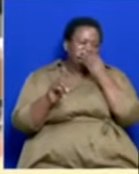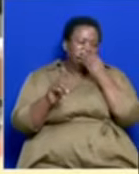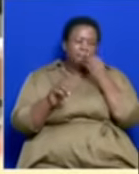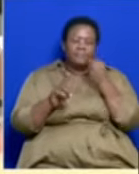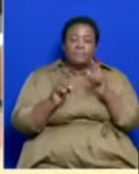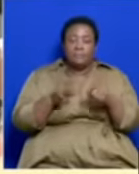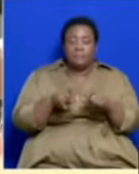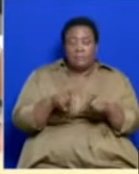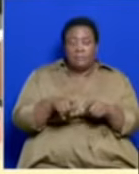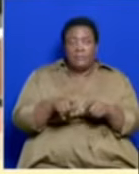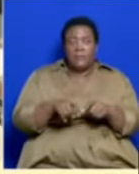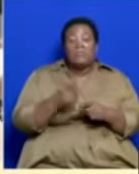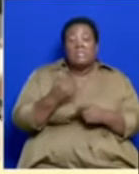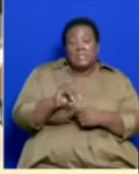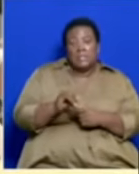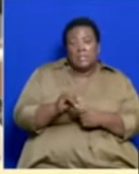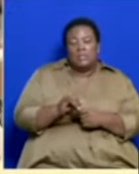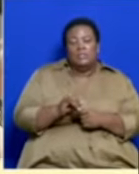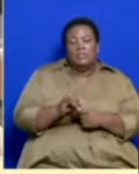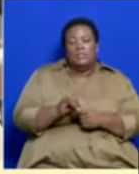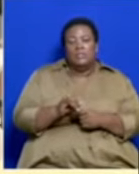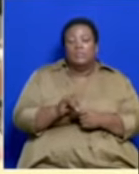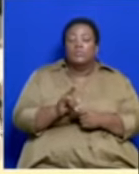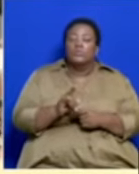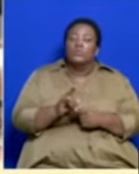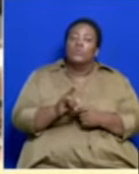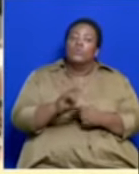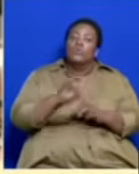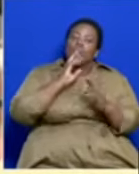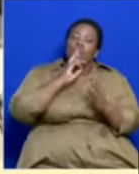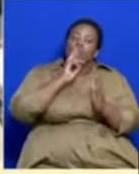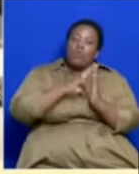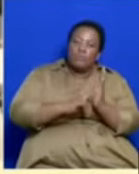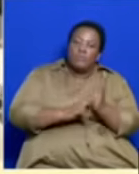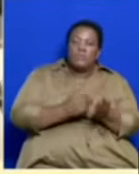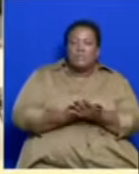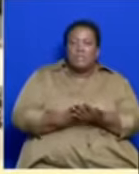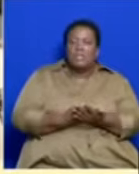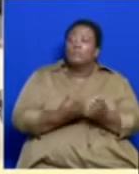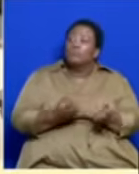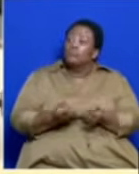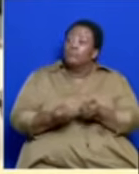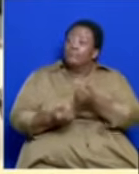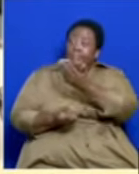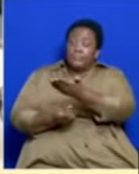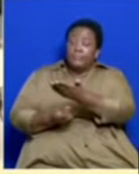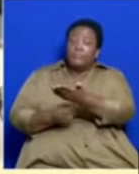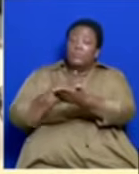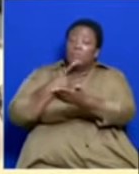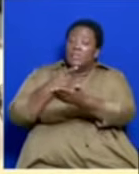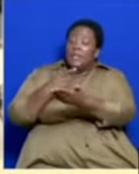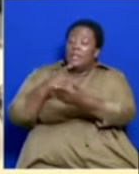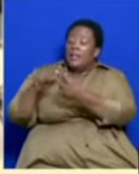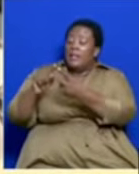able to make a recommendation to the EMPD to discipline on just these